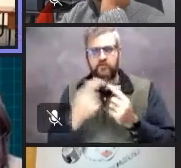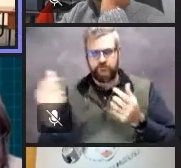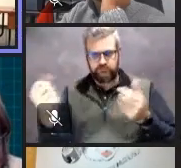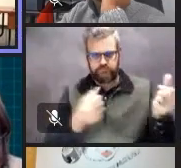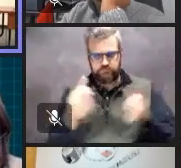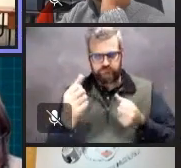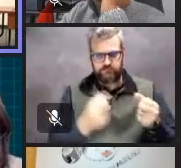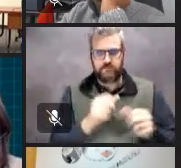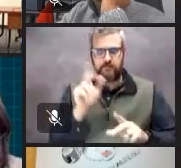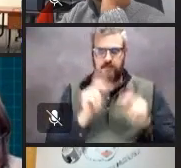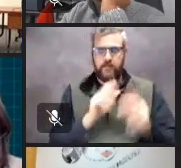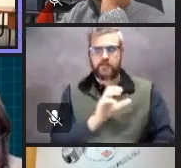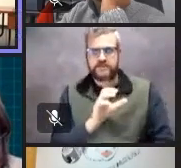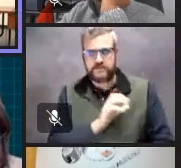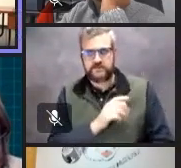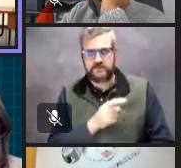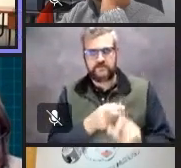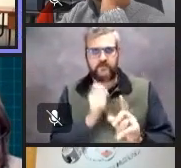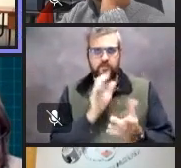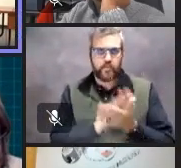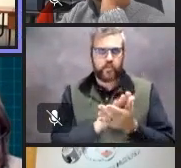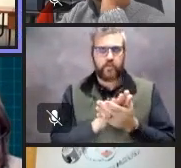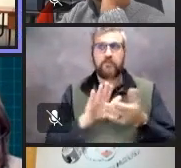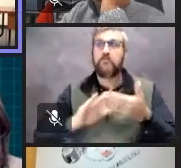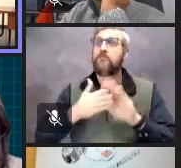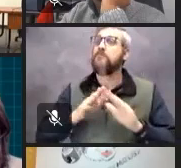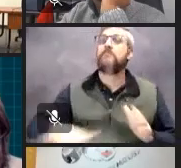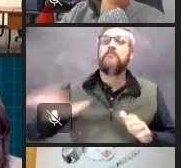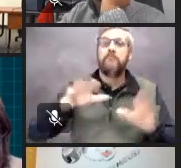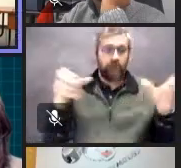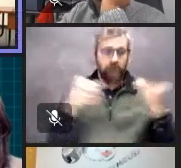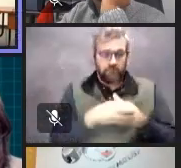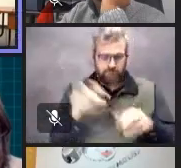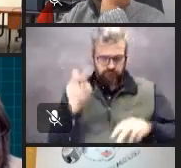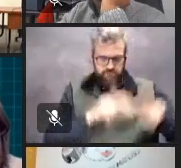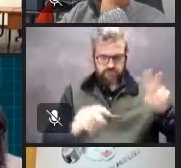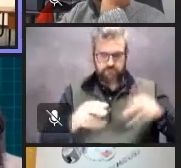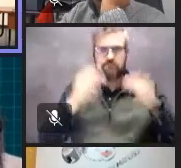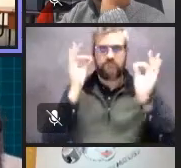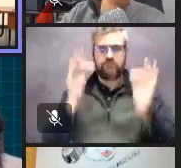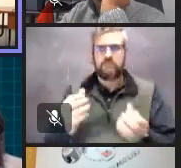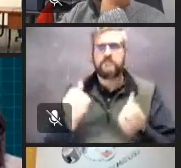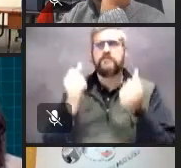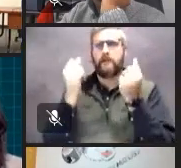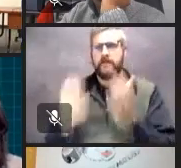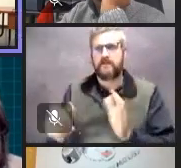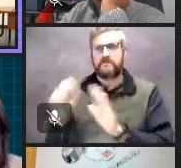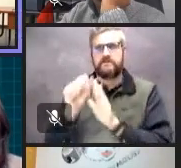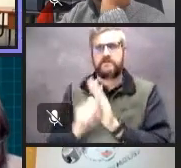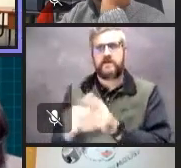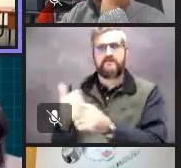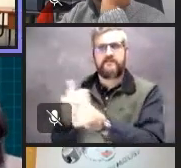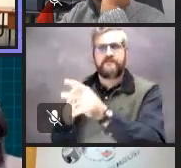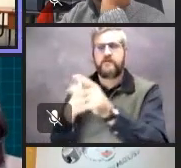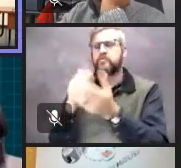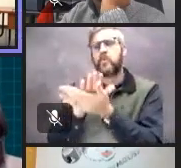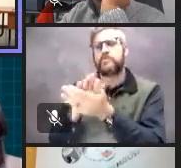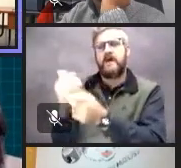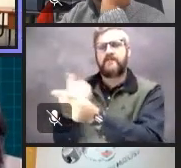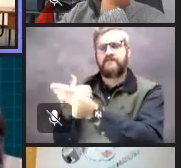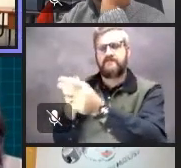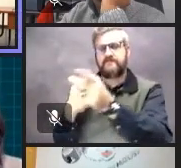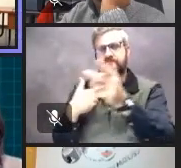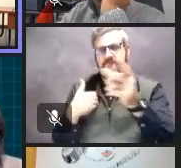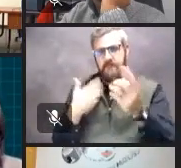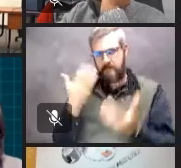and people in the schools who evaluate that and make a decision on it. So a lot of policies have that already, but this may require something or clarify